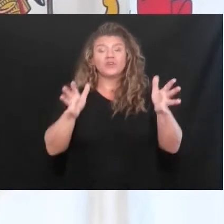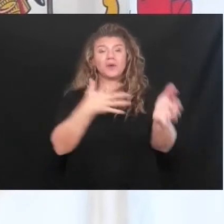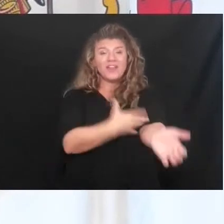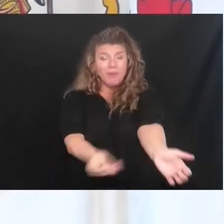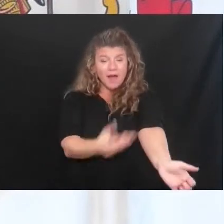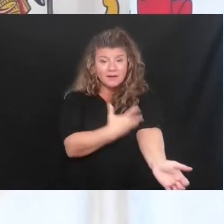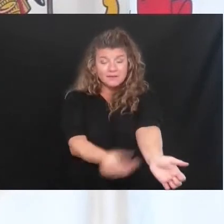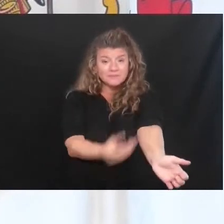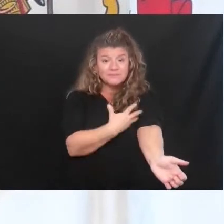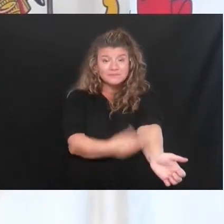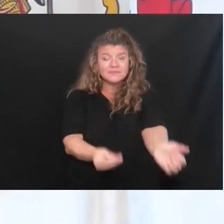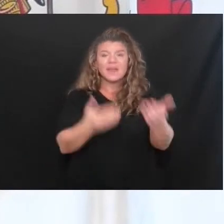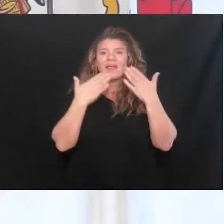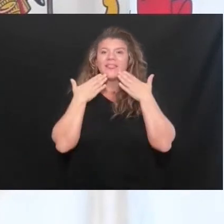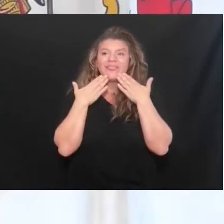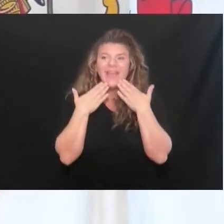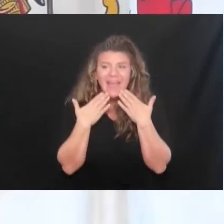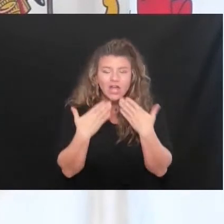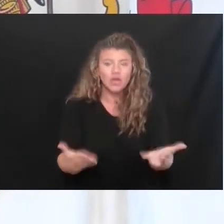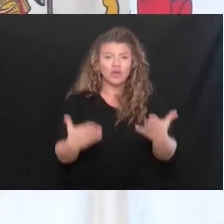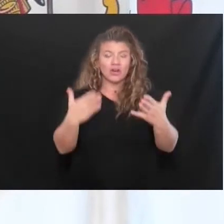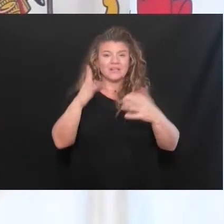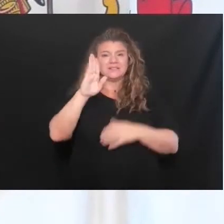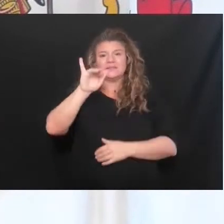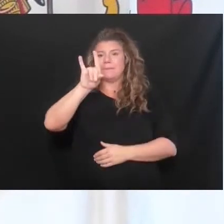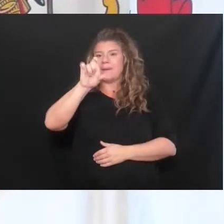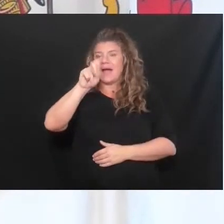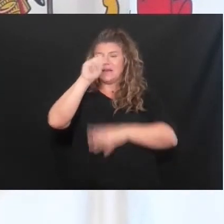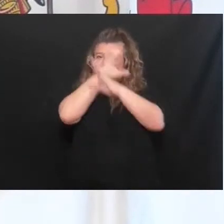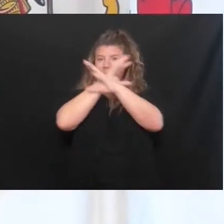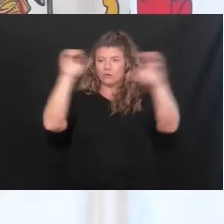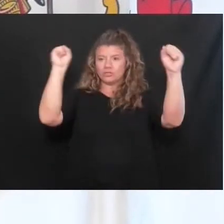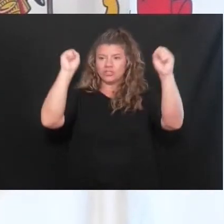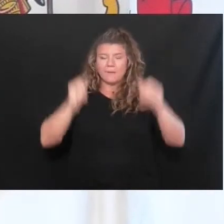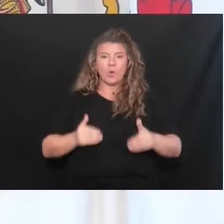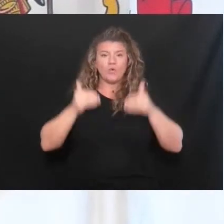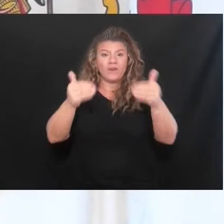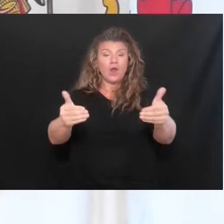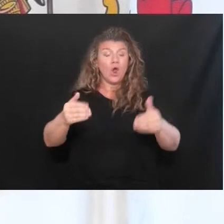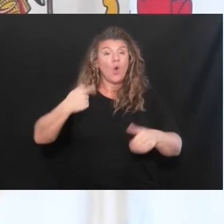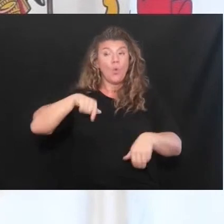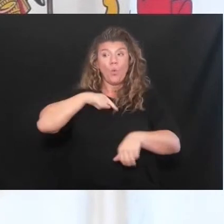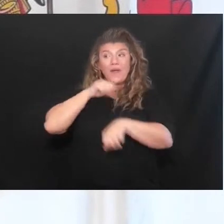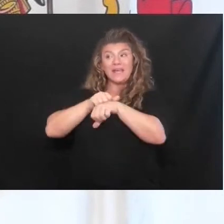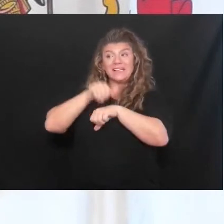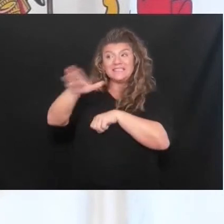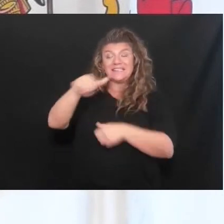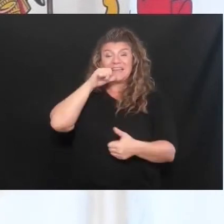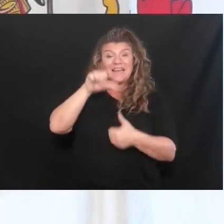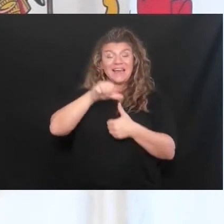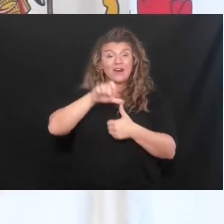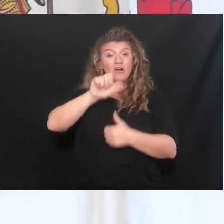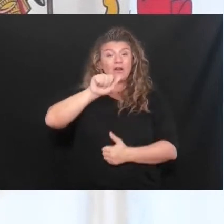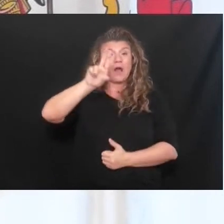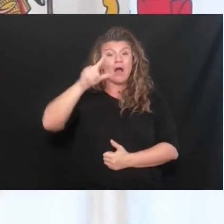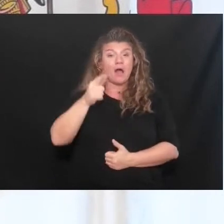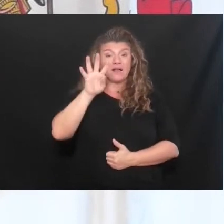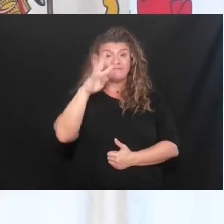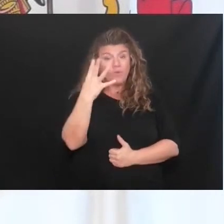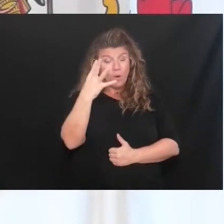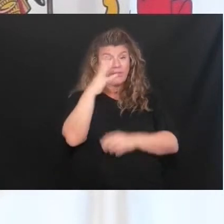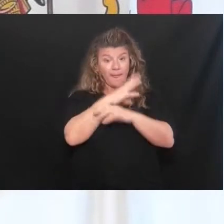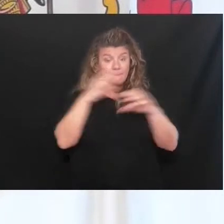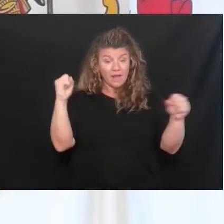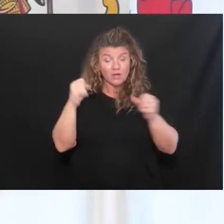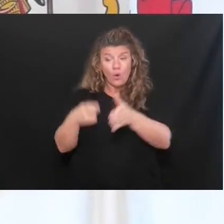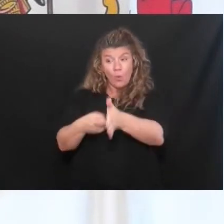blood. Thank goodness the Biden administration moved. We sent a letter on August the 4th to the president